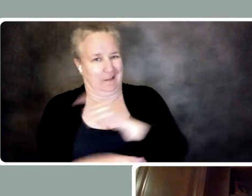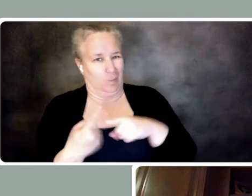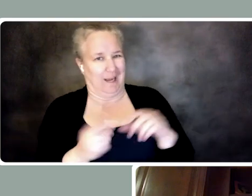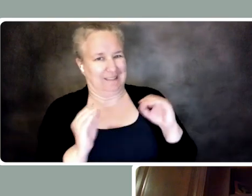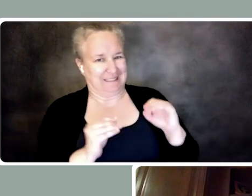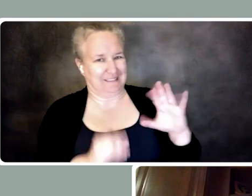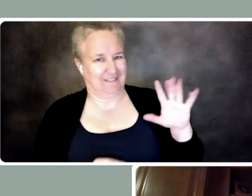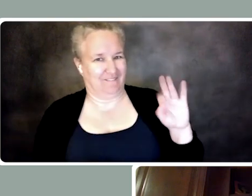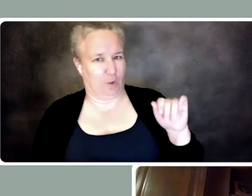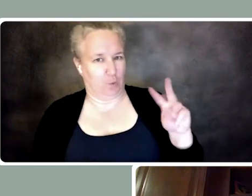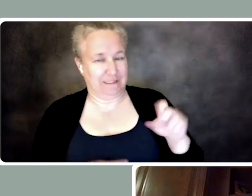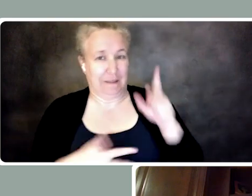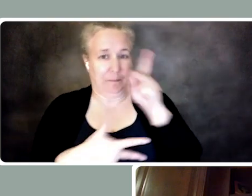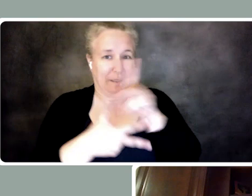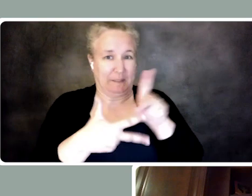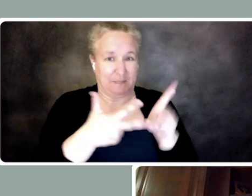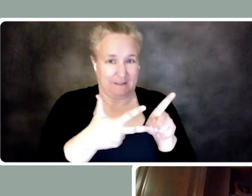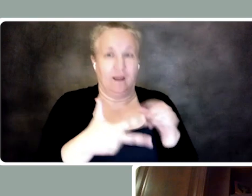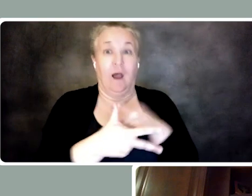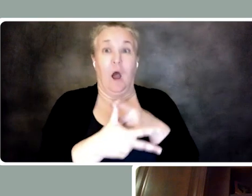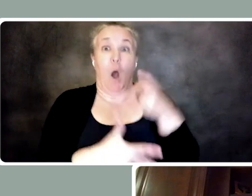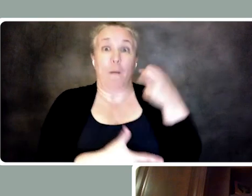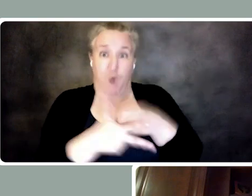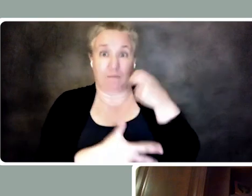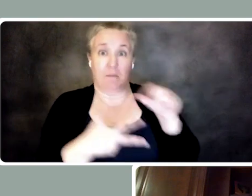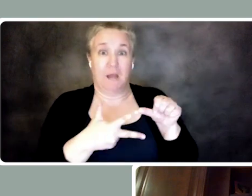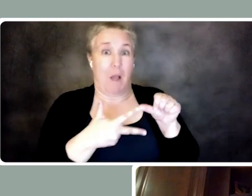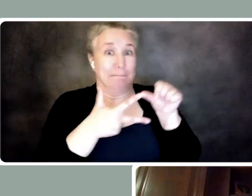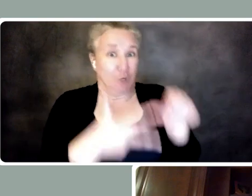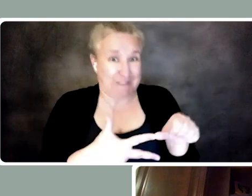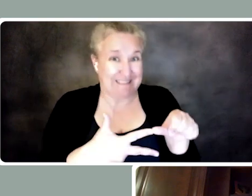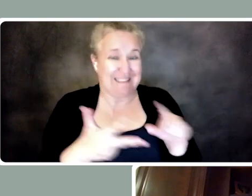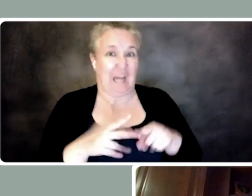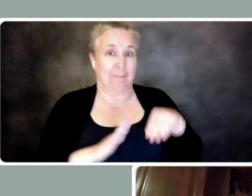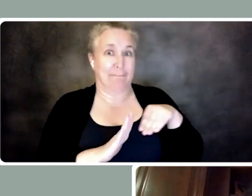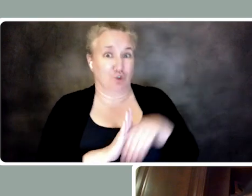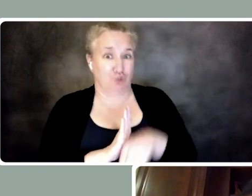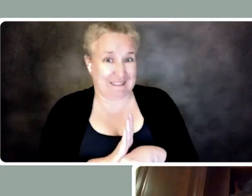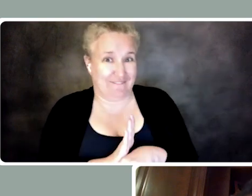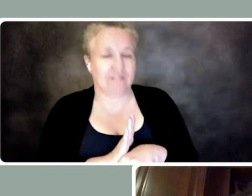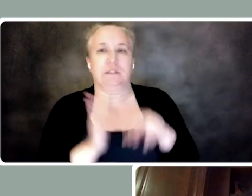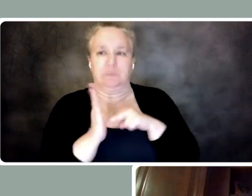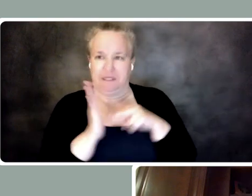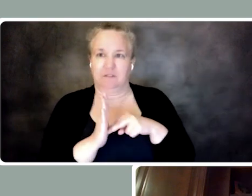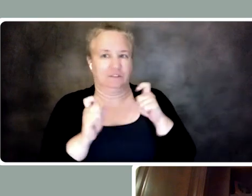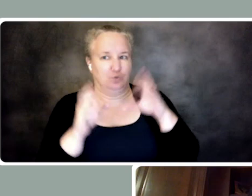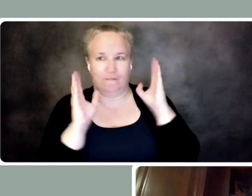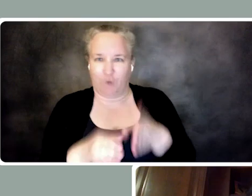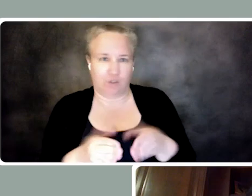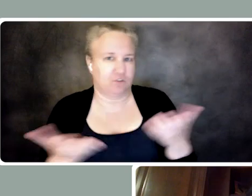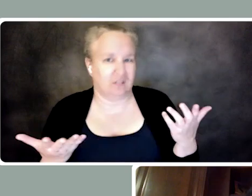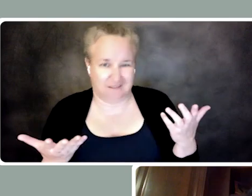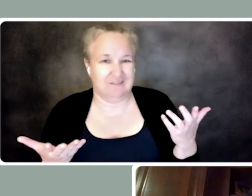Ps. If you have a problem which is persistent, and it is progressive, there is something that needs to be done. There